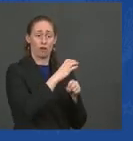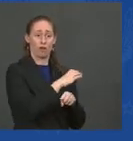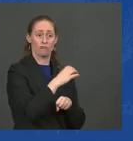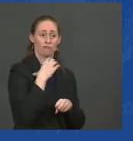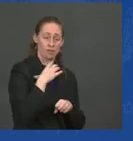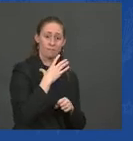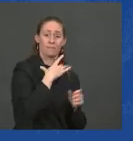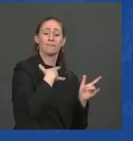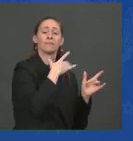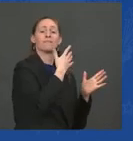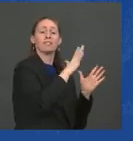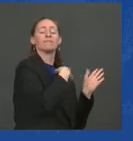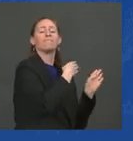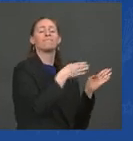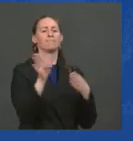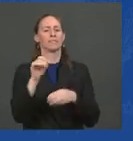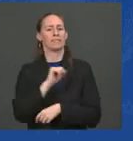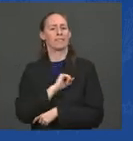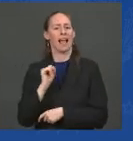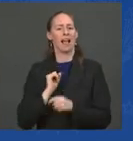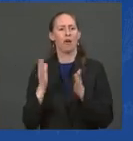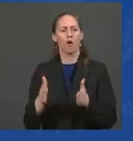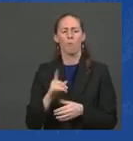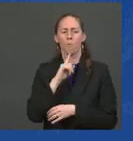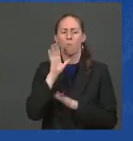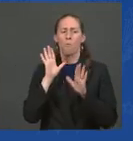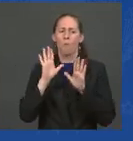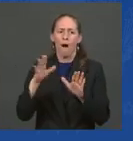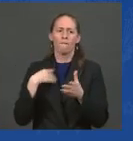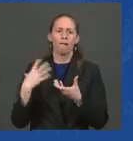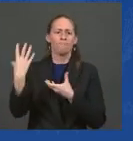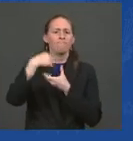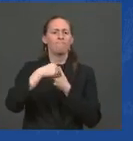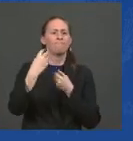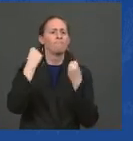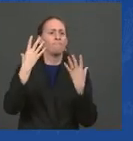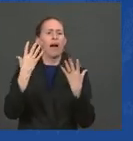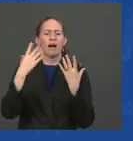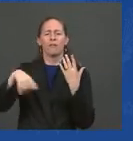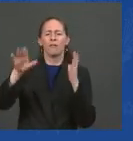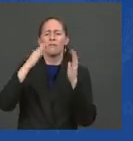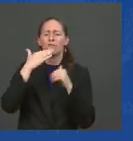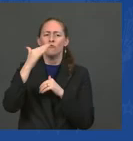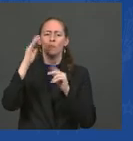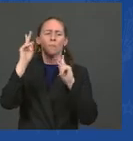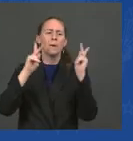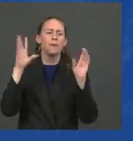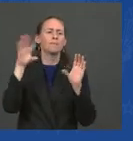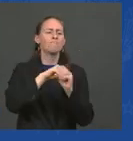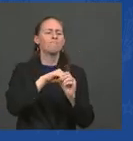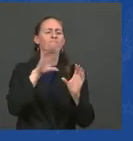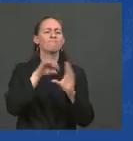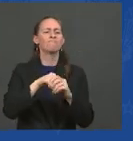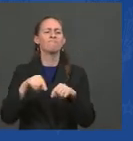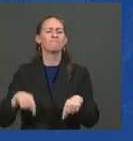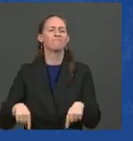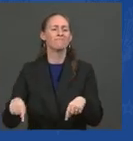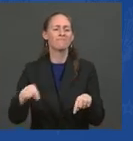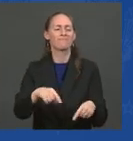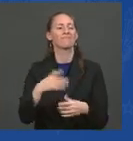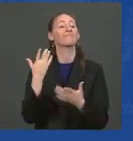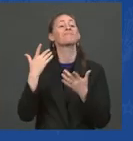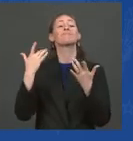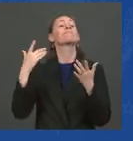by having remarkable people who are a part of those efforts over all those long years. They call themselves the Dodd Squad, coming along.